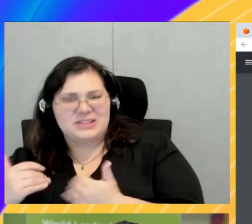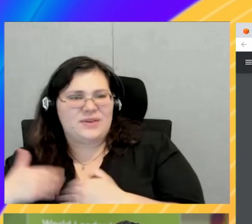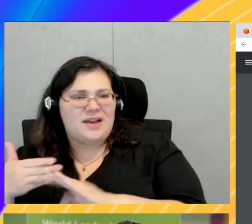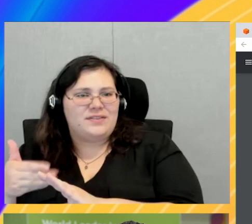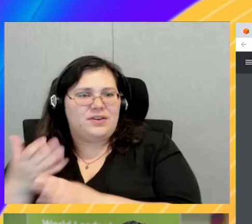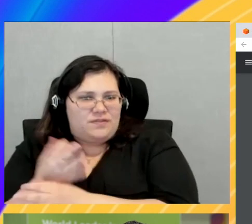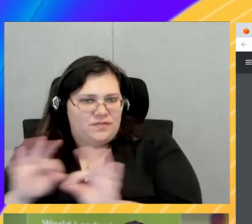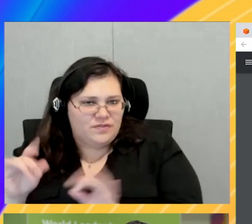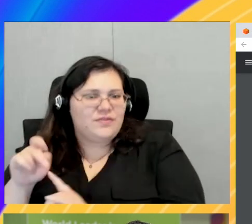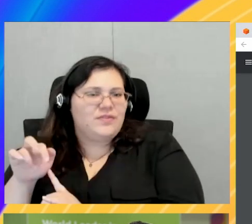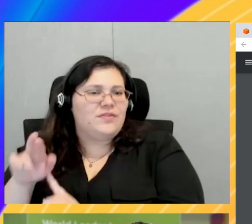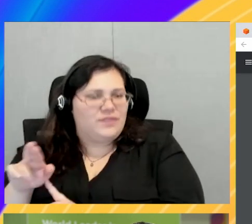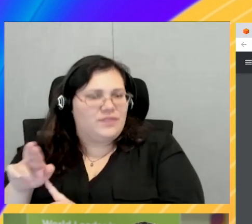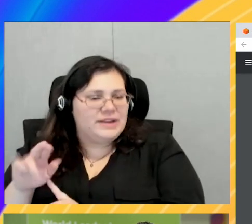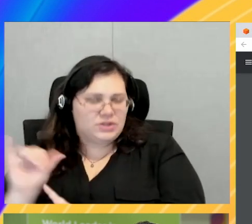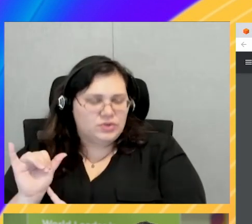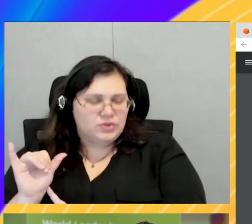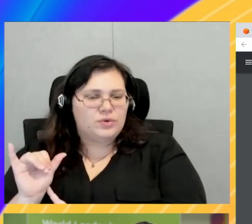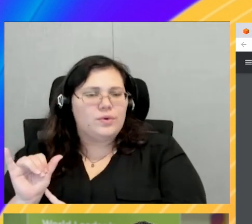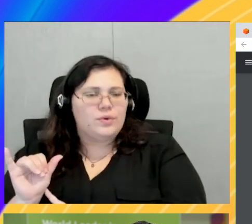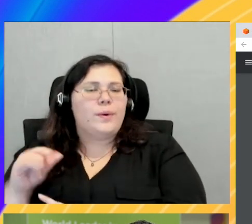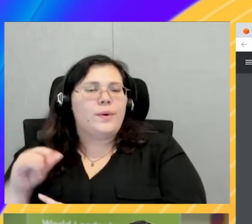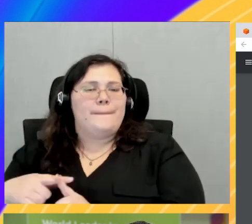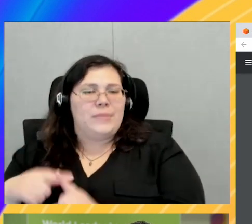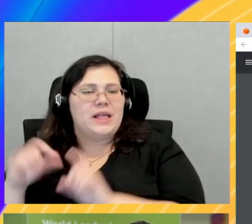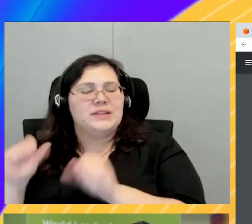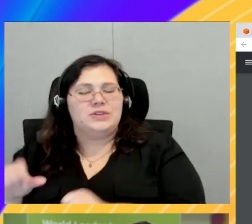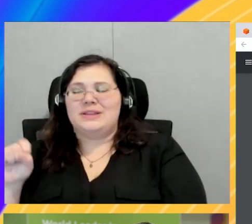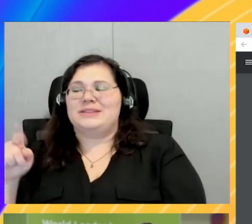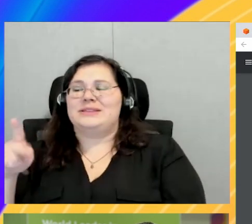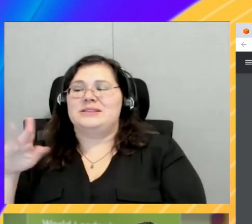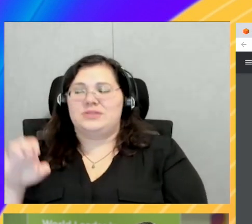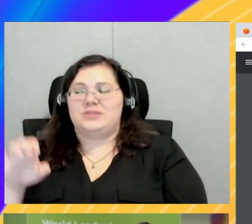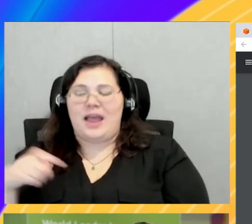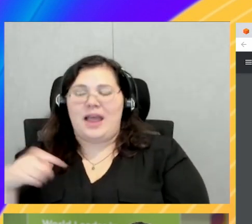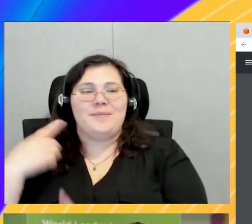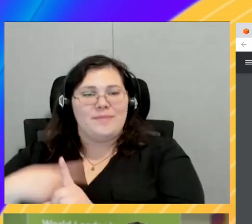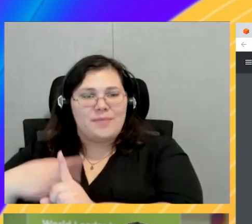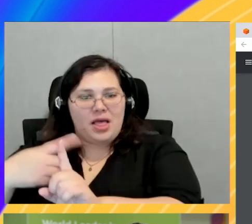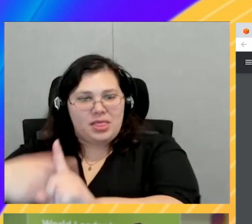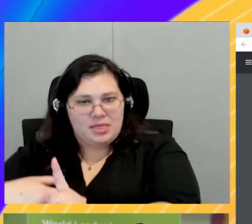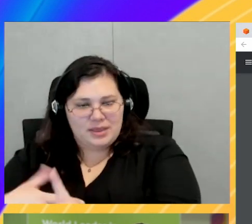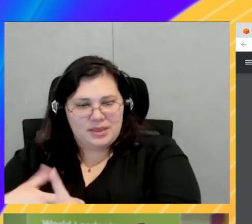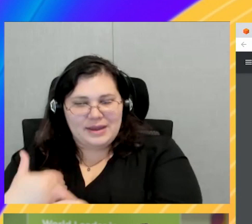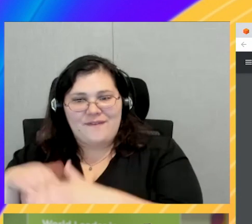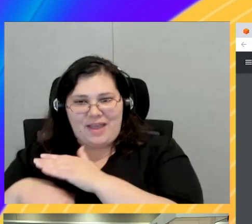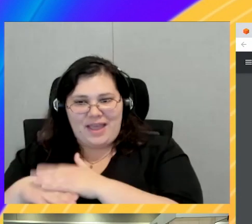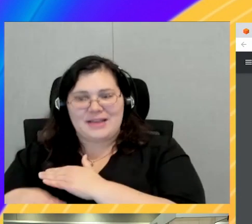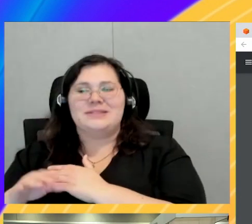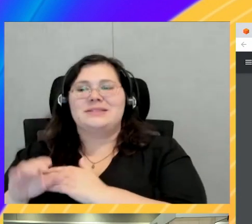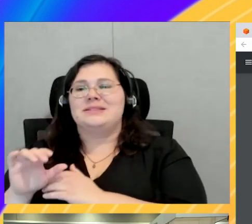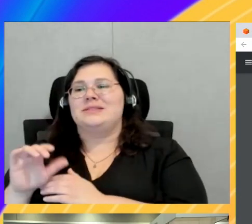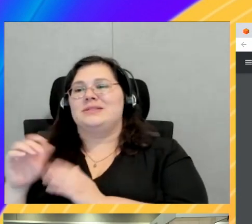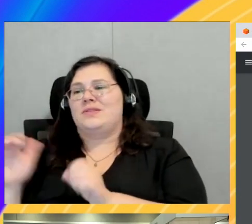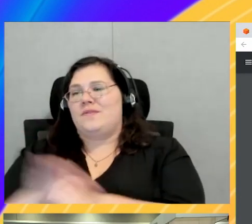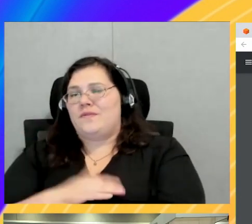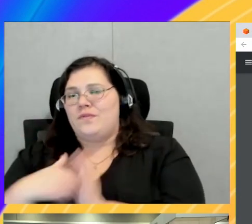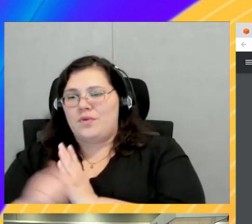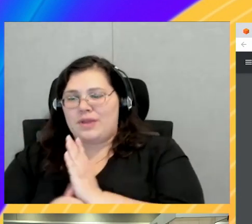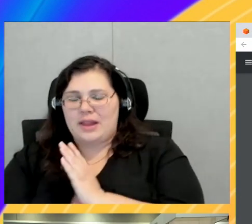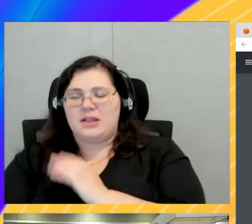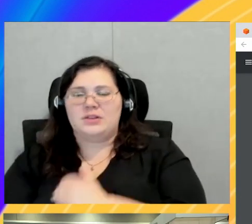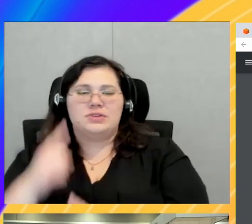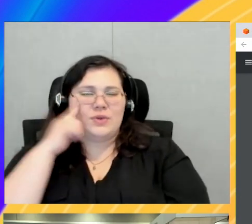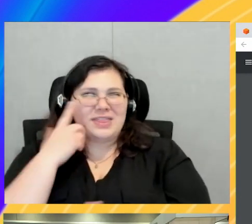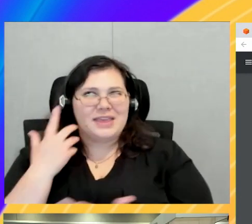tier training, but you can also subscribe to it on a monthly basis and get access to the entire catalog. So I would say it's different in a